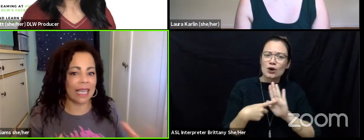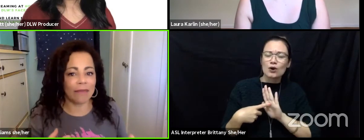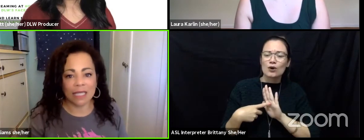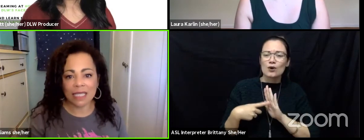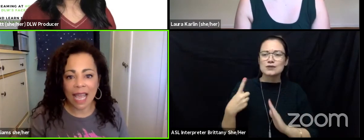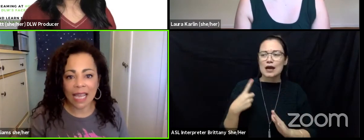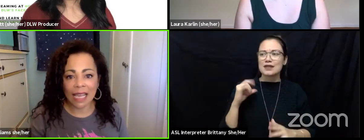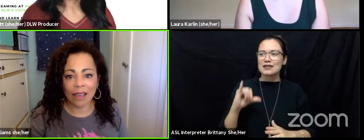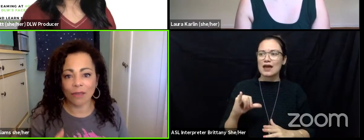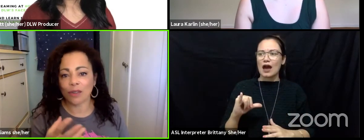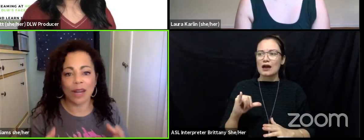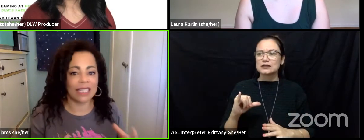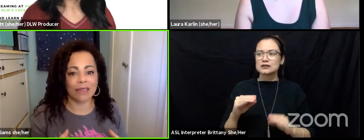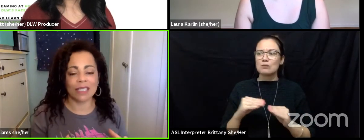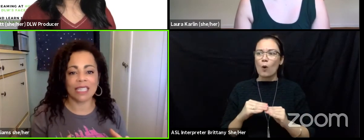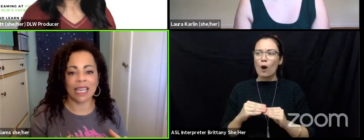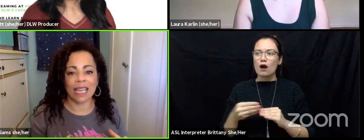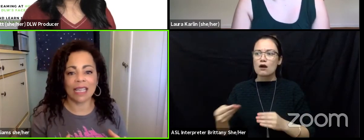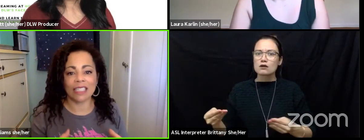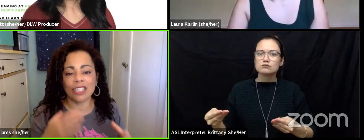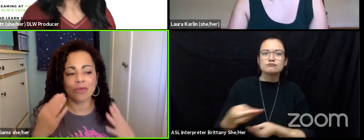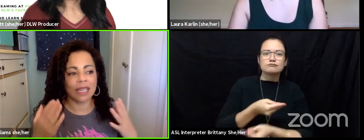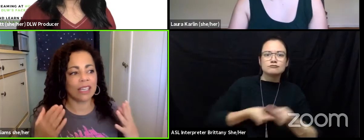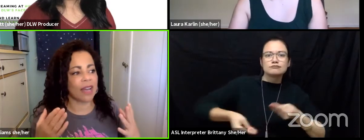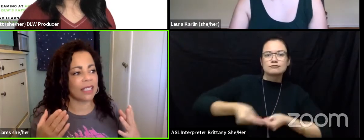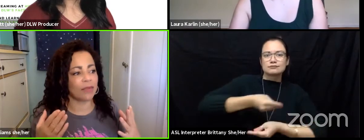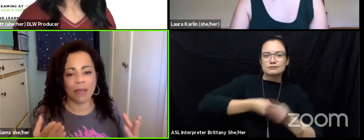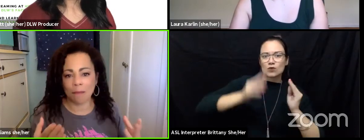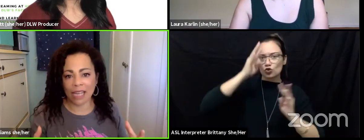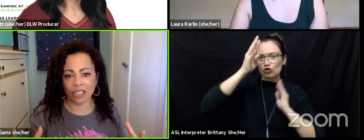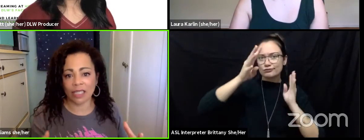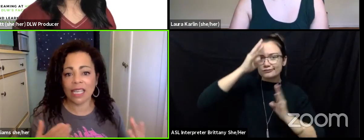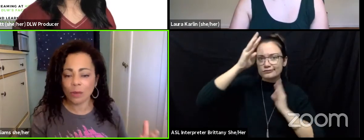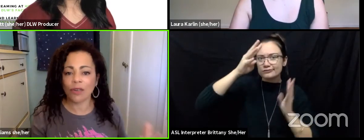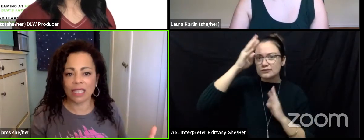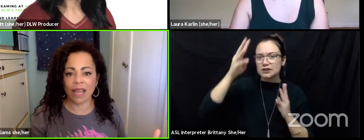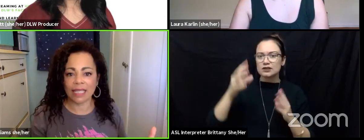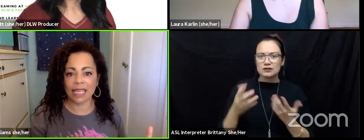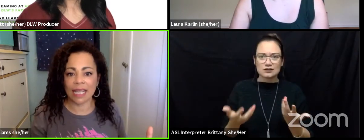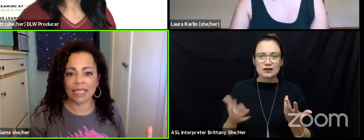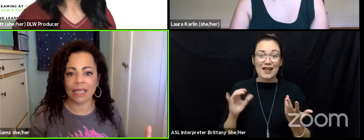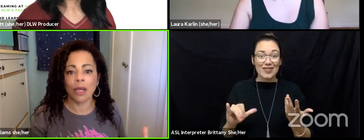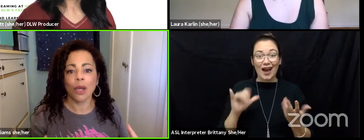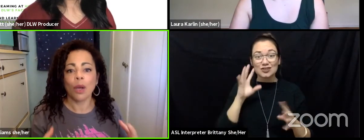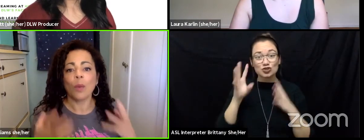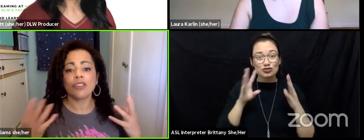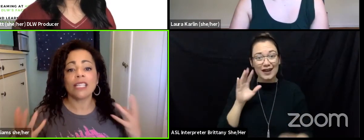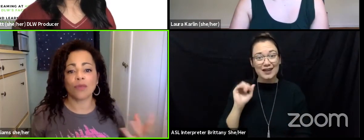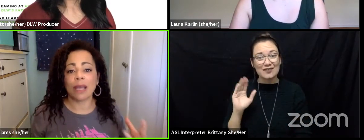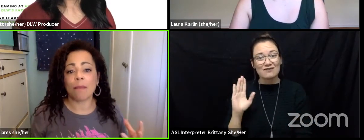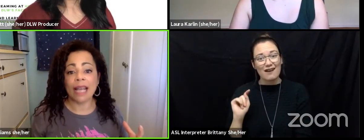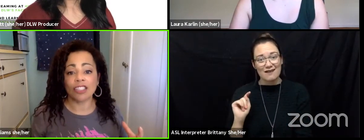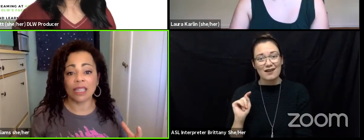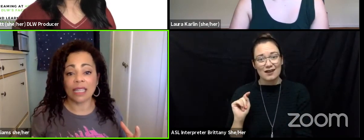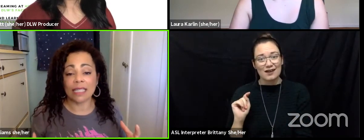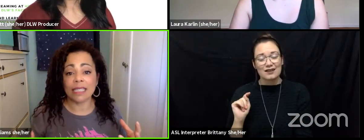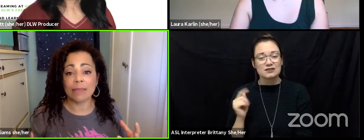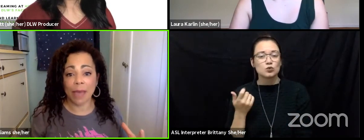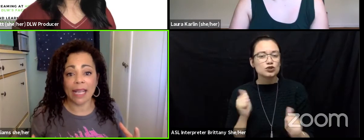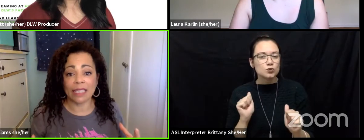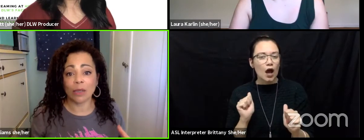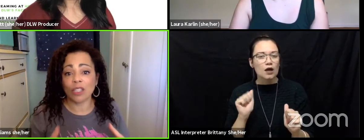this give and take of creativity, and just to really try to reimagine, because that's what Creative Acts is, that we're trying to reimagine